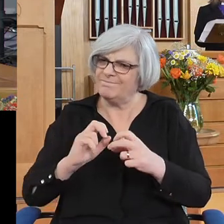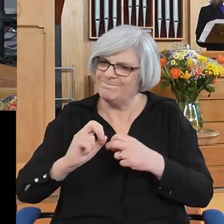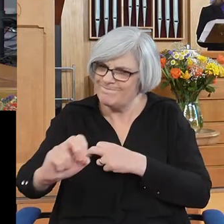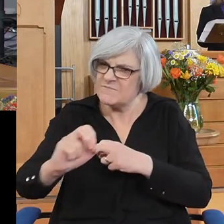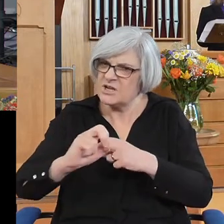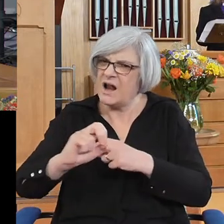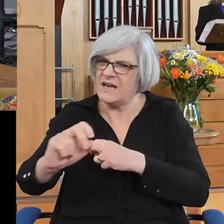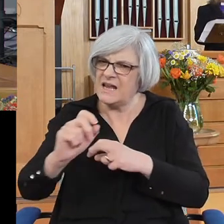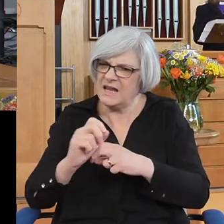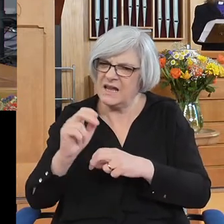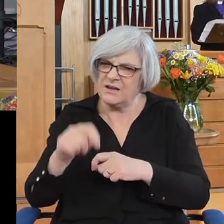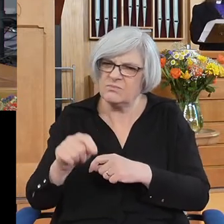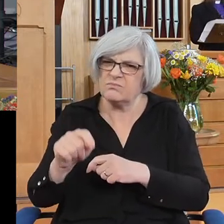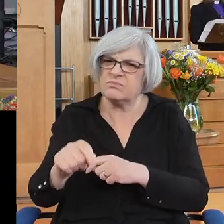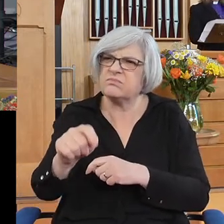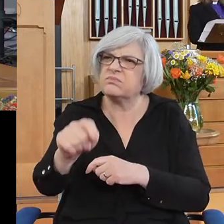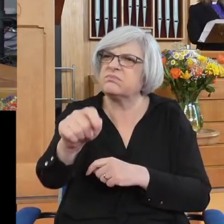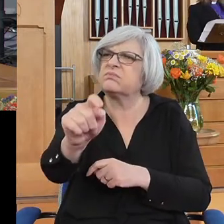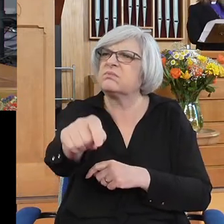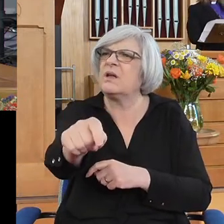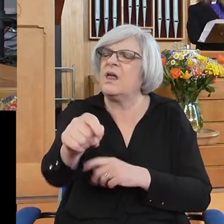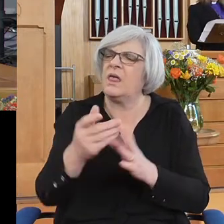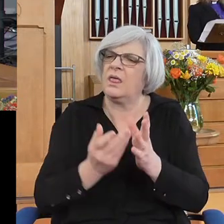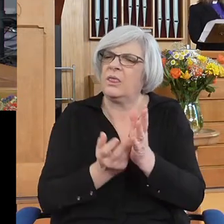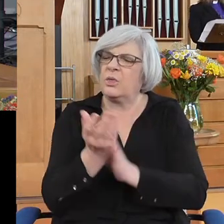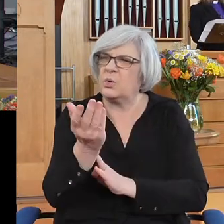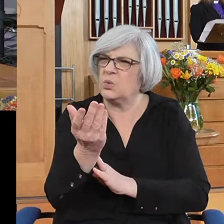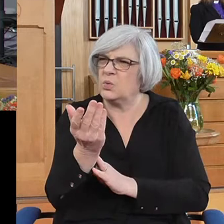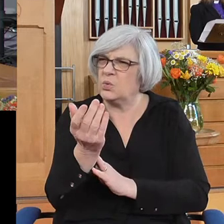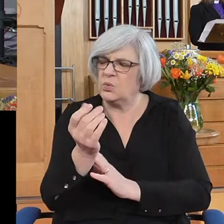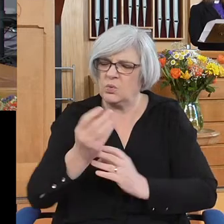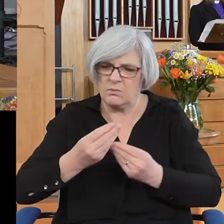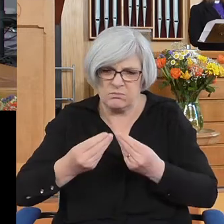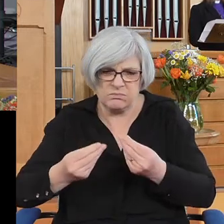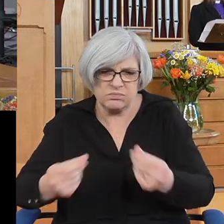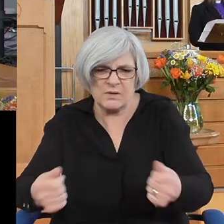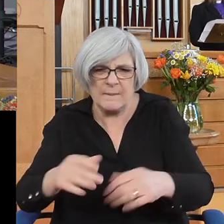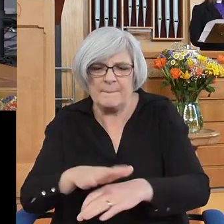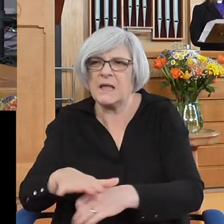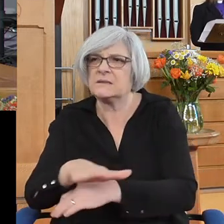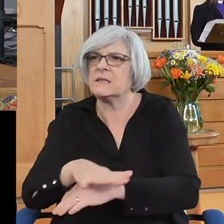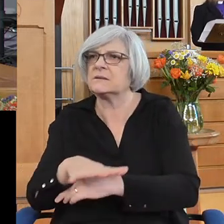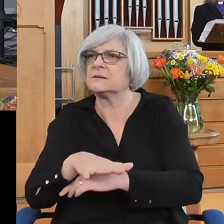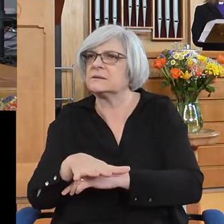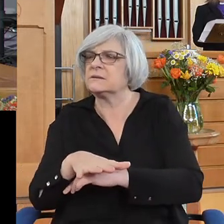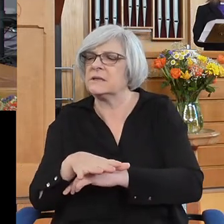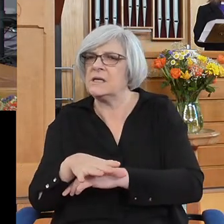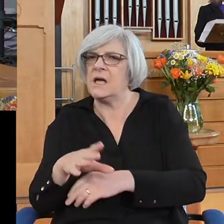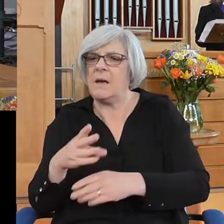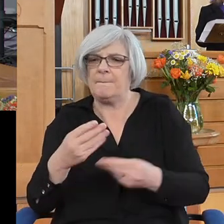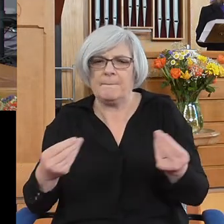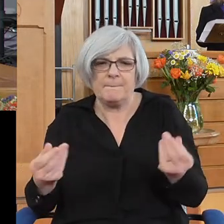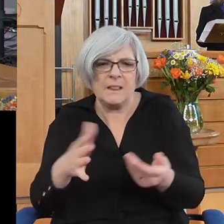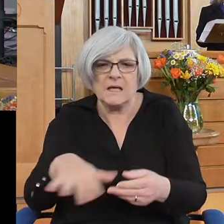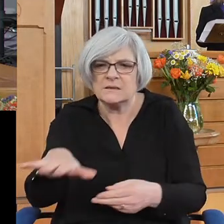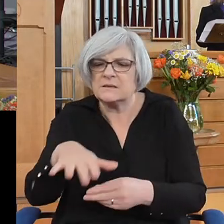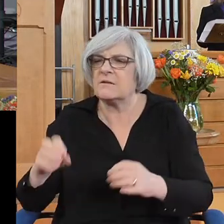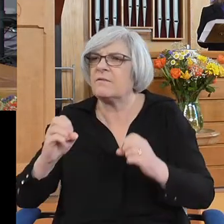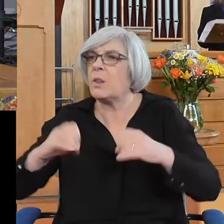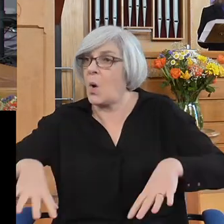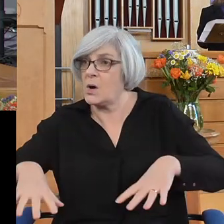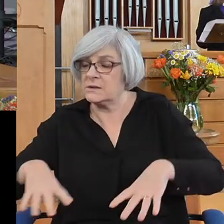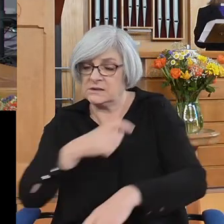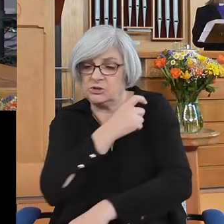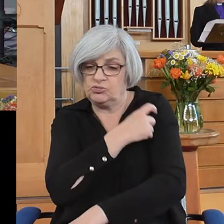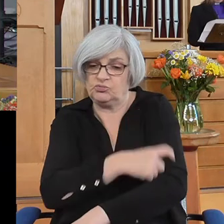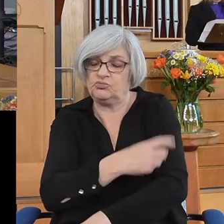hope through the barren places, the places of loss and dry